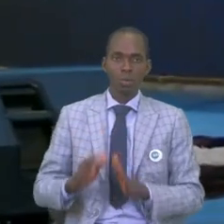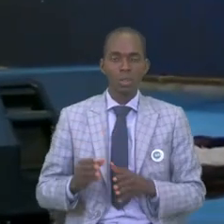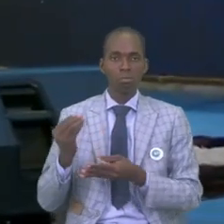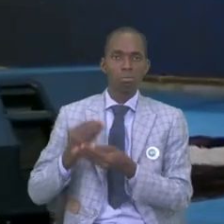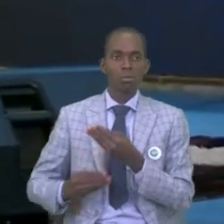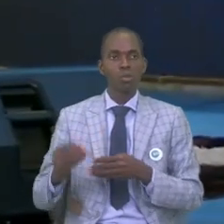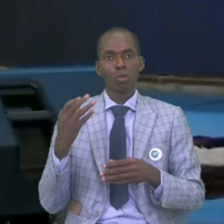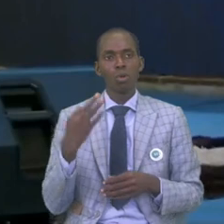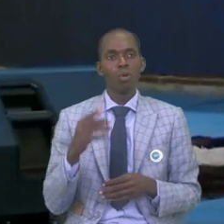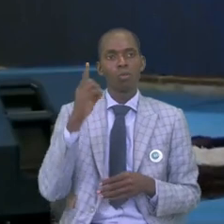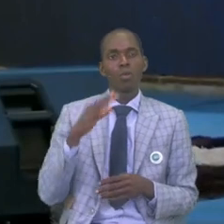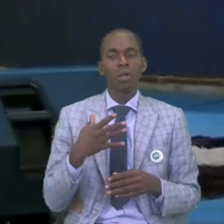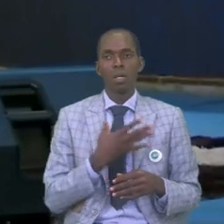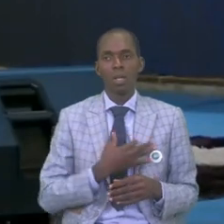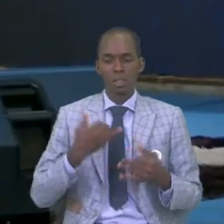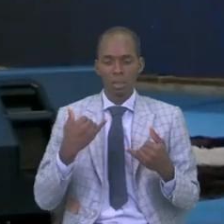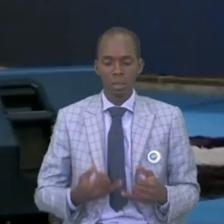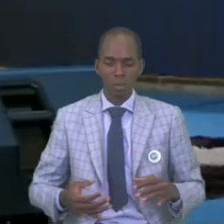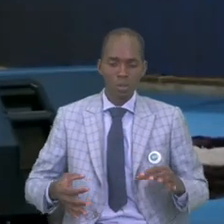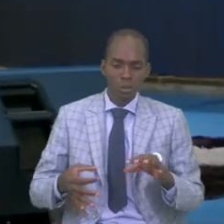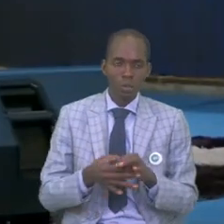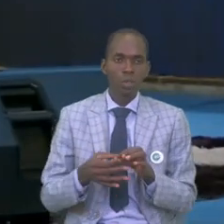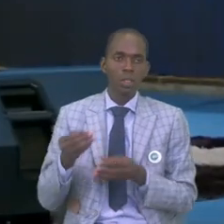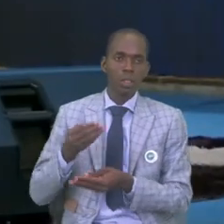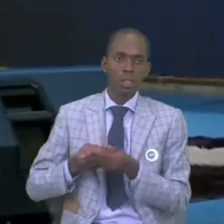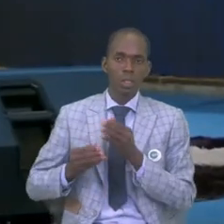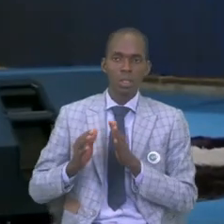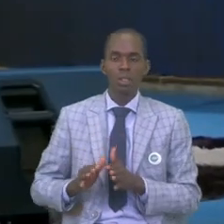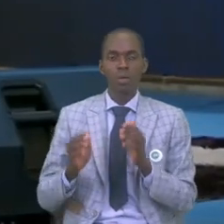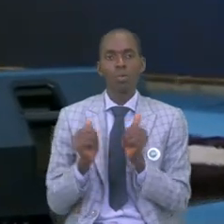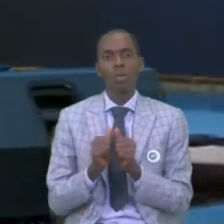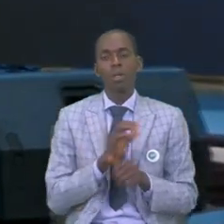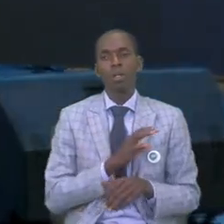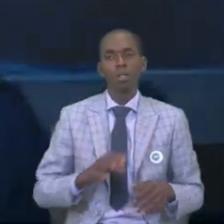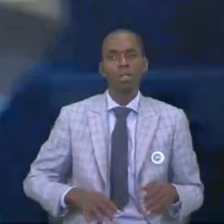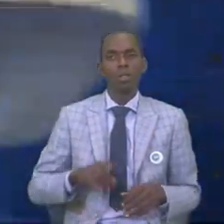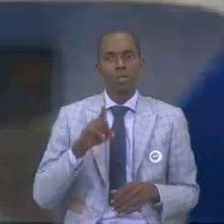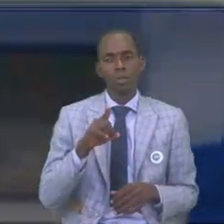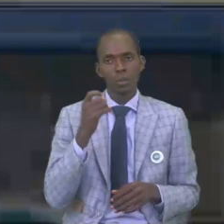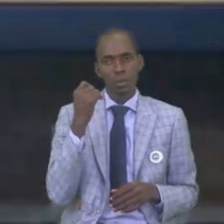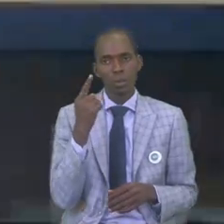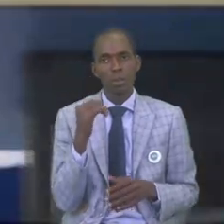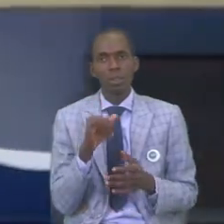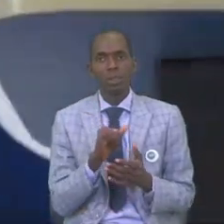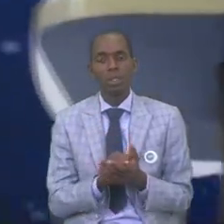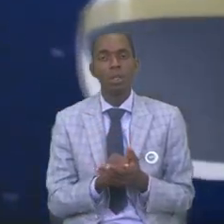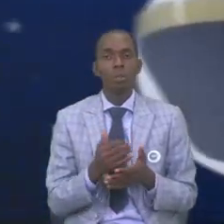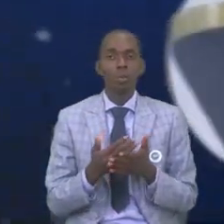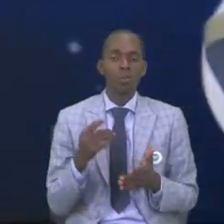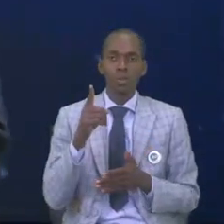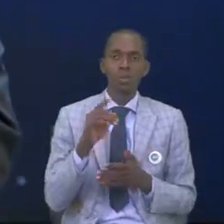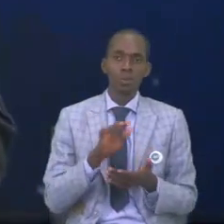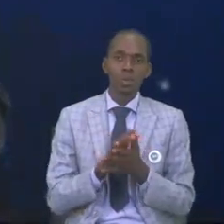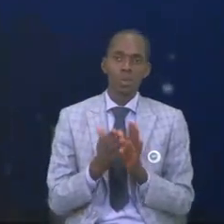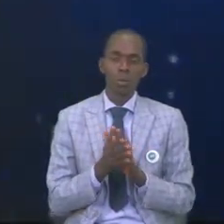Christ. And joint heir with Christ. You understand that? An husband, before he ever got married, he had all